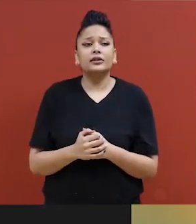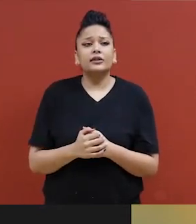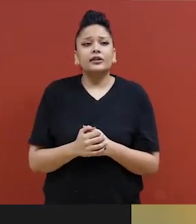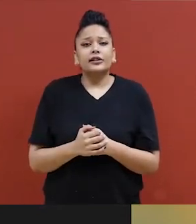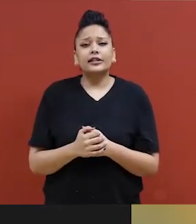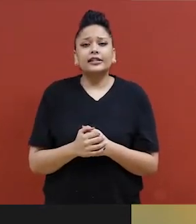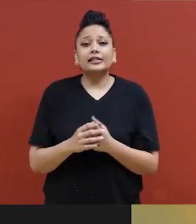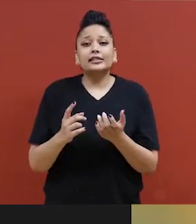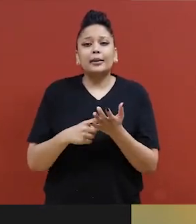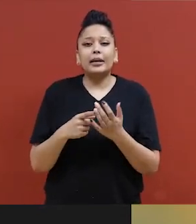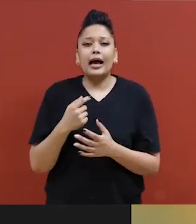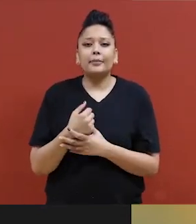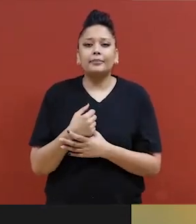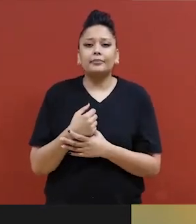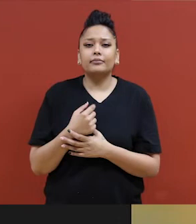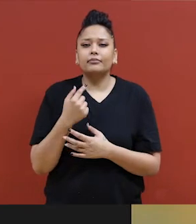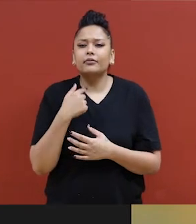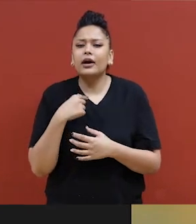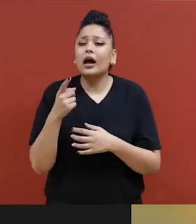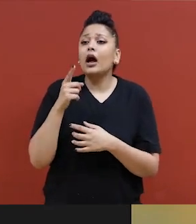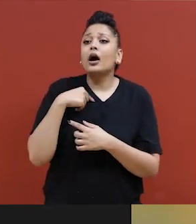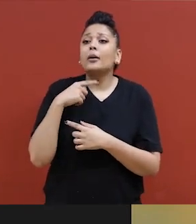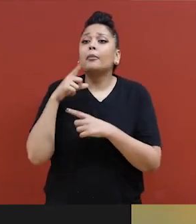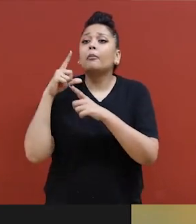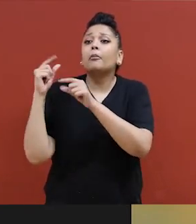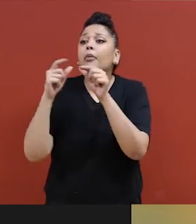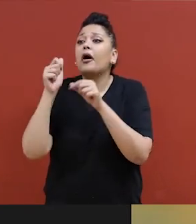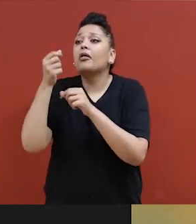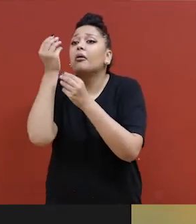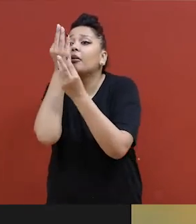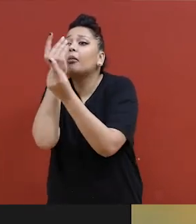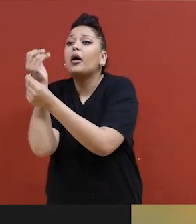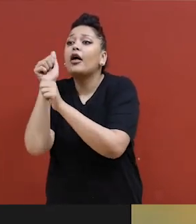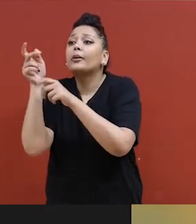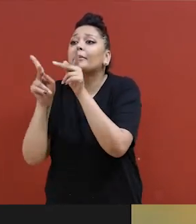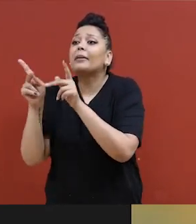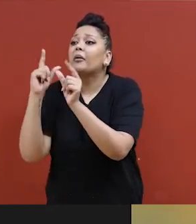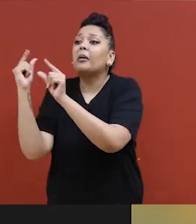sometimes travels outside your home and down to the